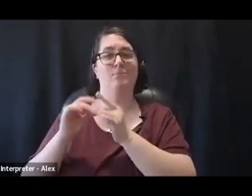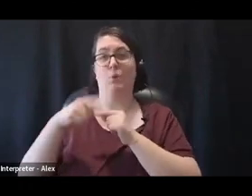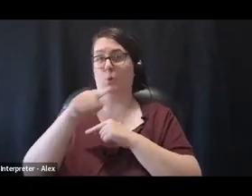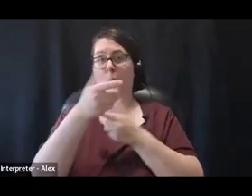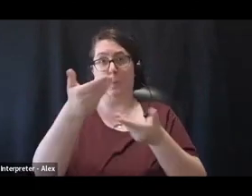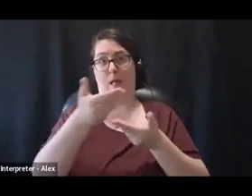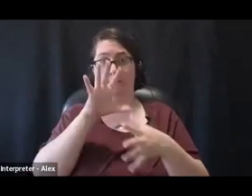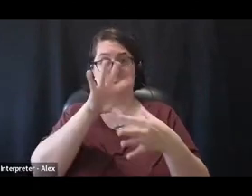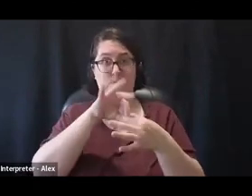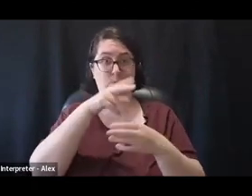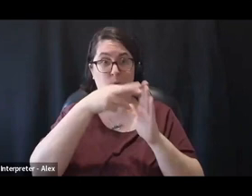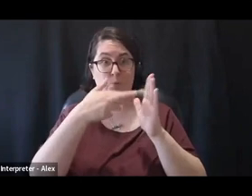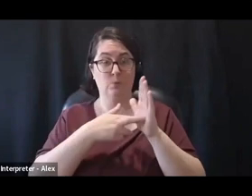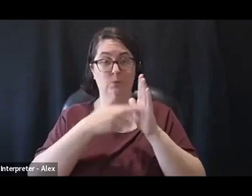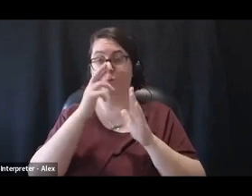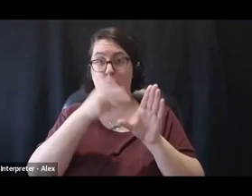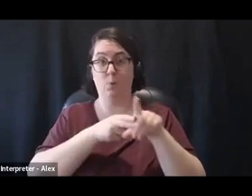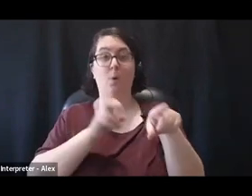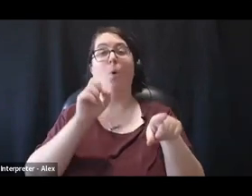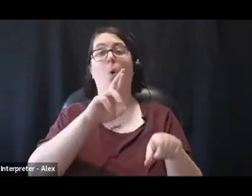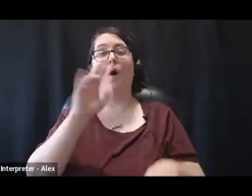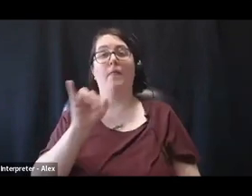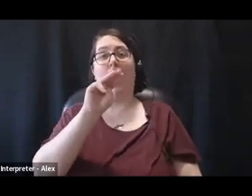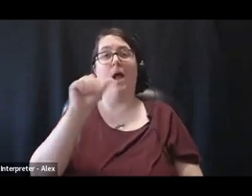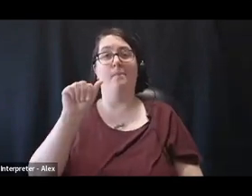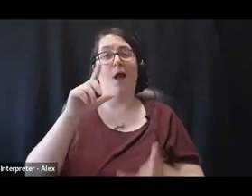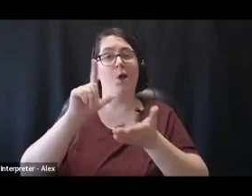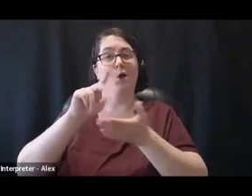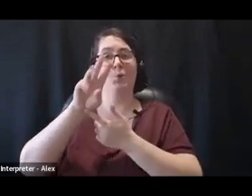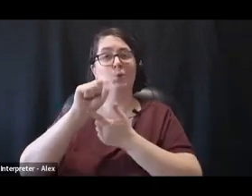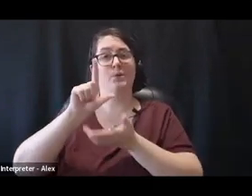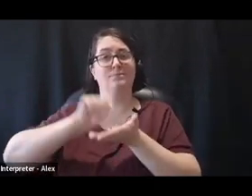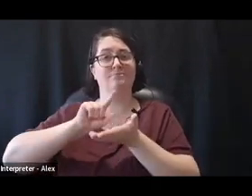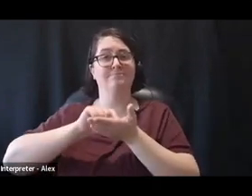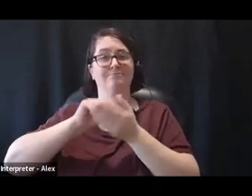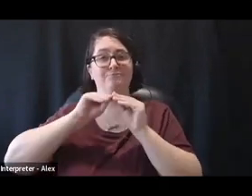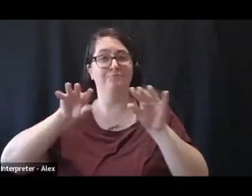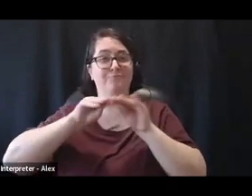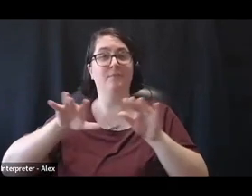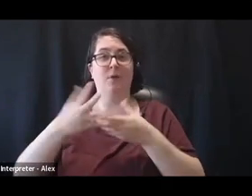community or to register to IMA newsletter to keep in touch with us and with our project.